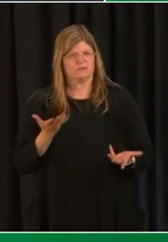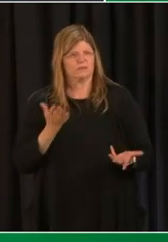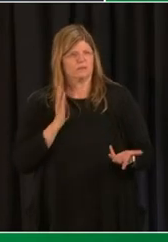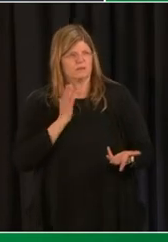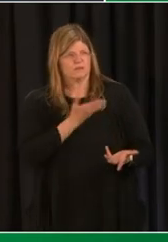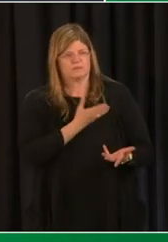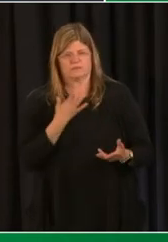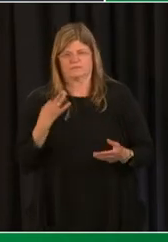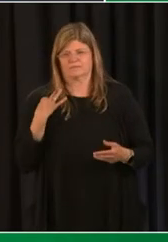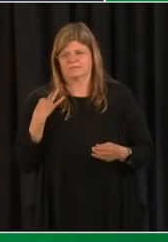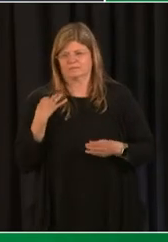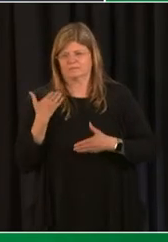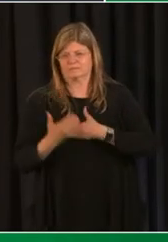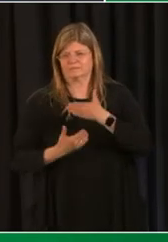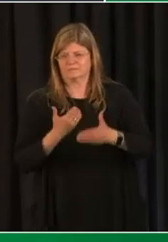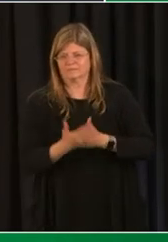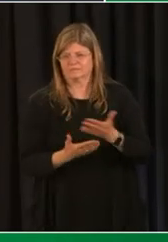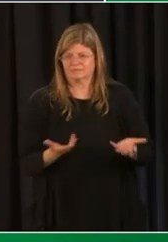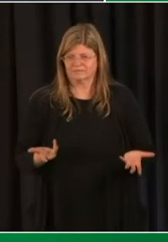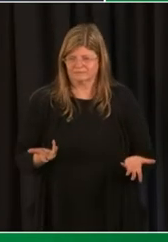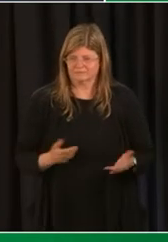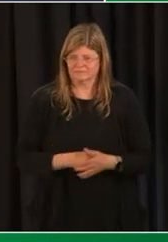process?